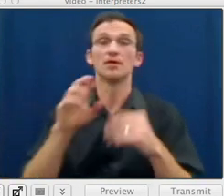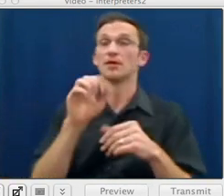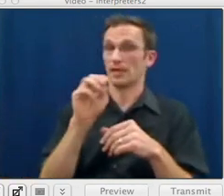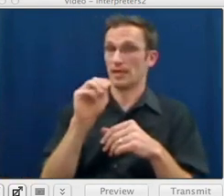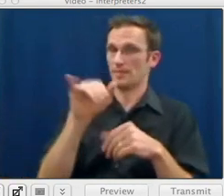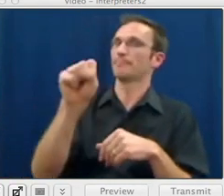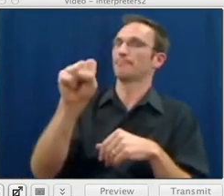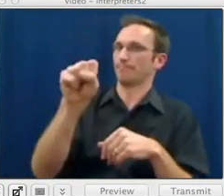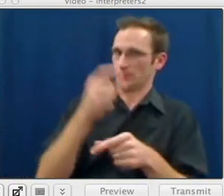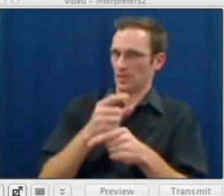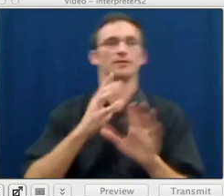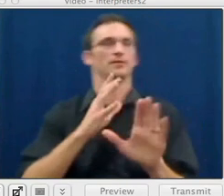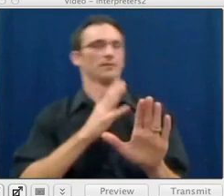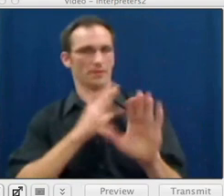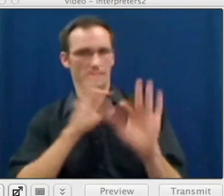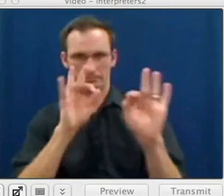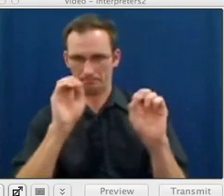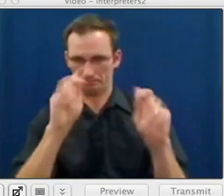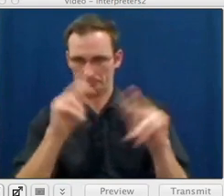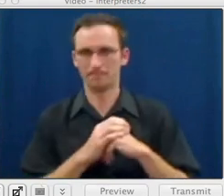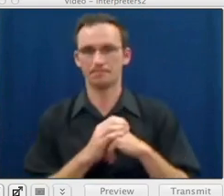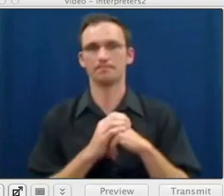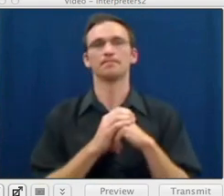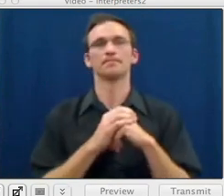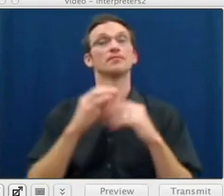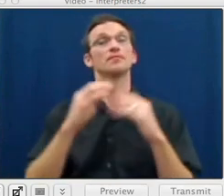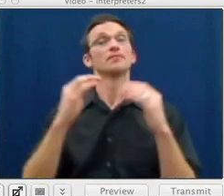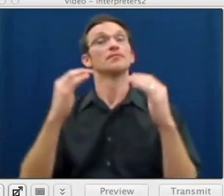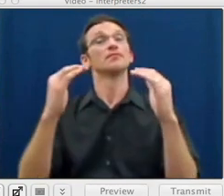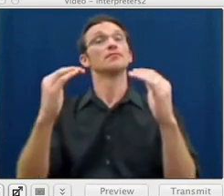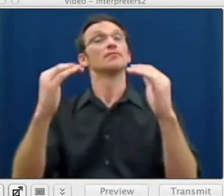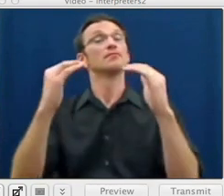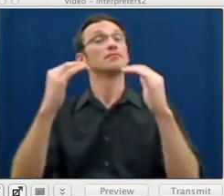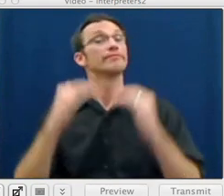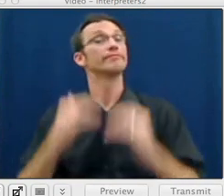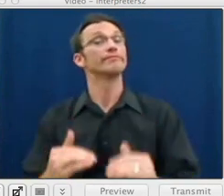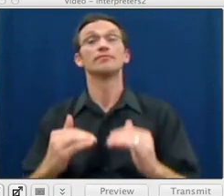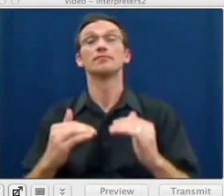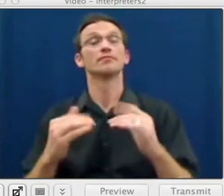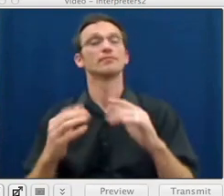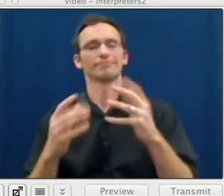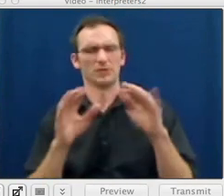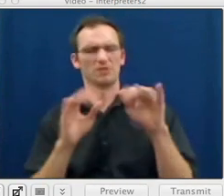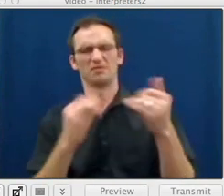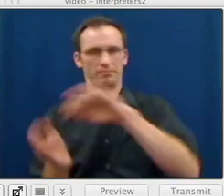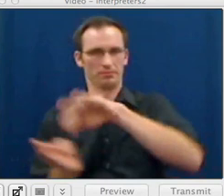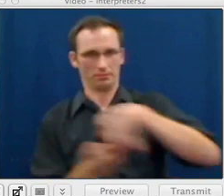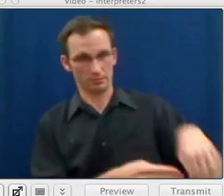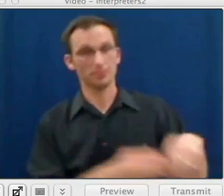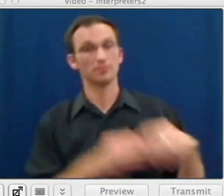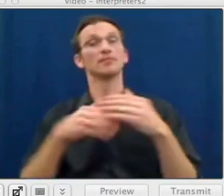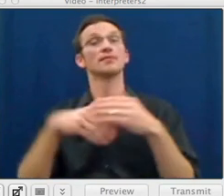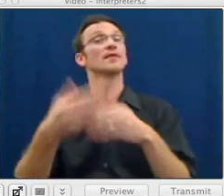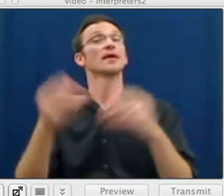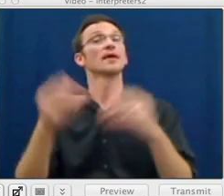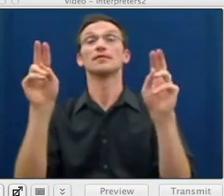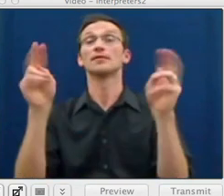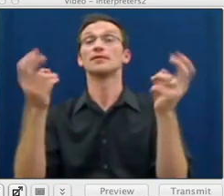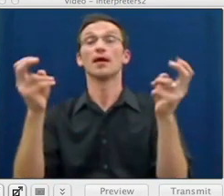good. All right, so the next topic that we are going to give examples